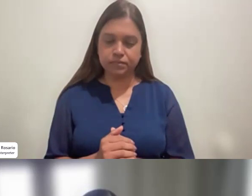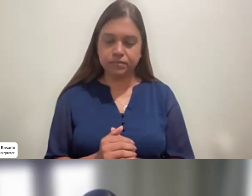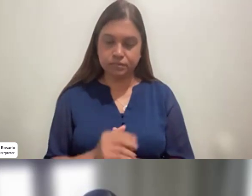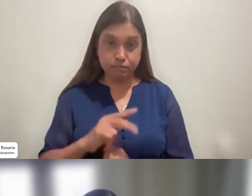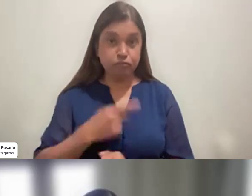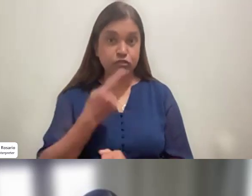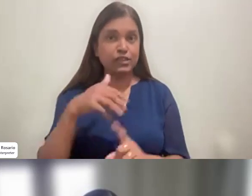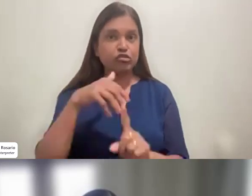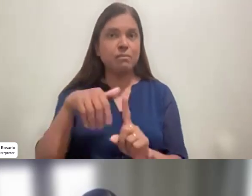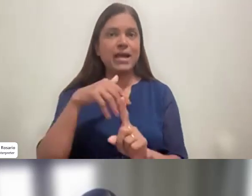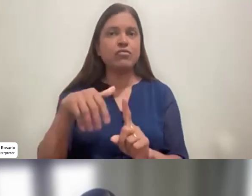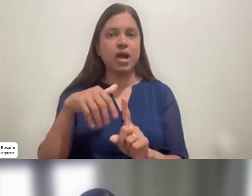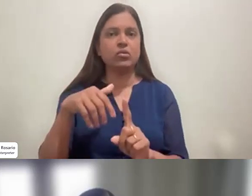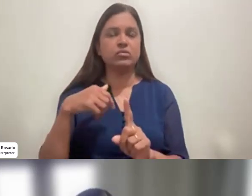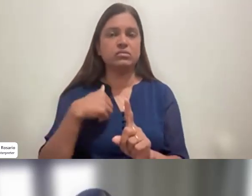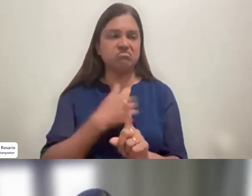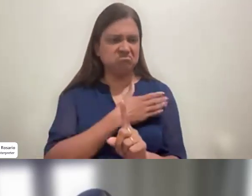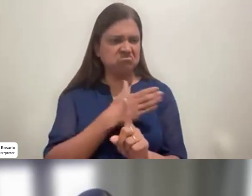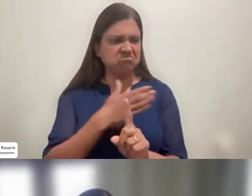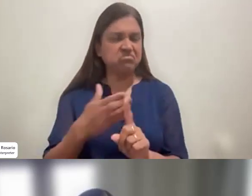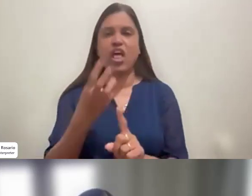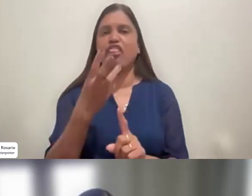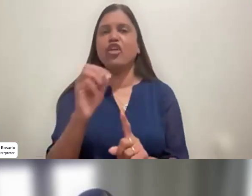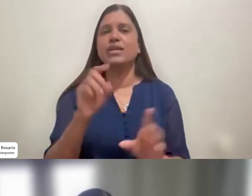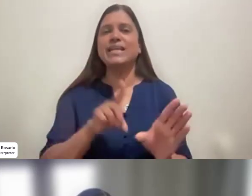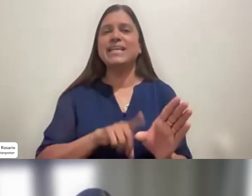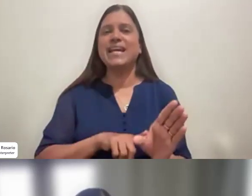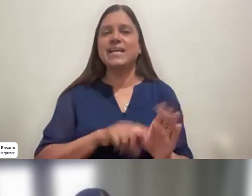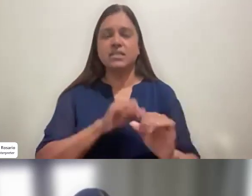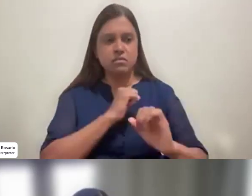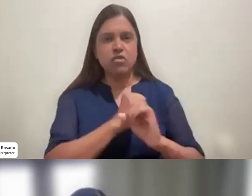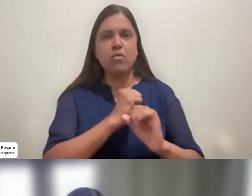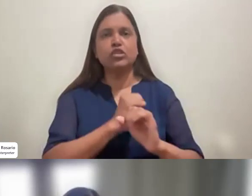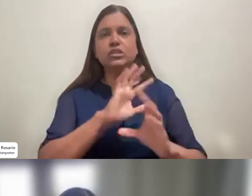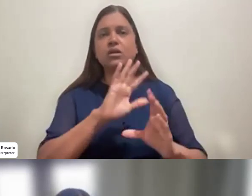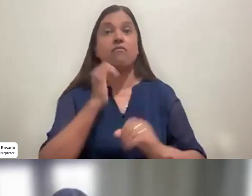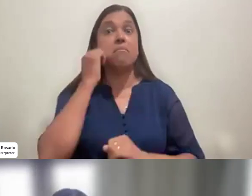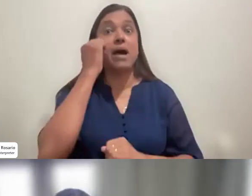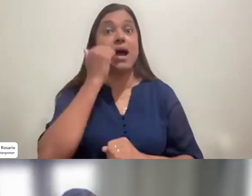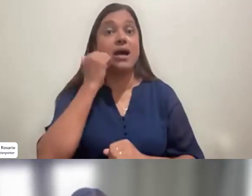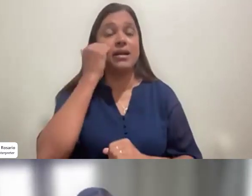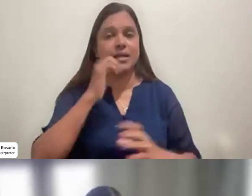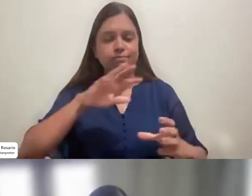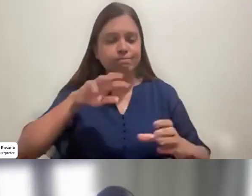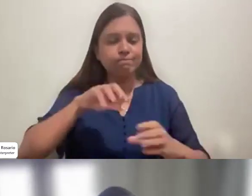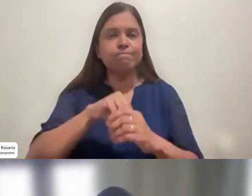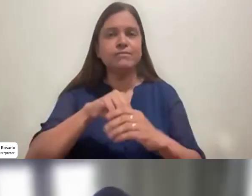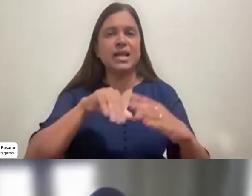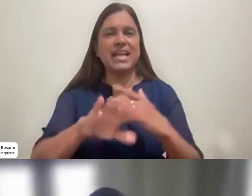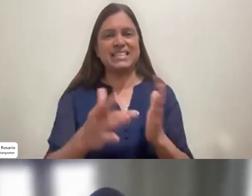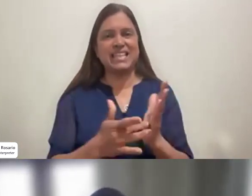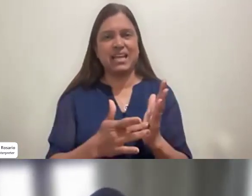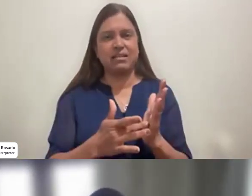years promoting the inclusion of Māori with tech. So I feel very